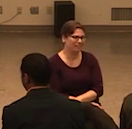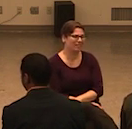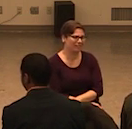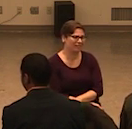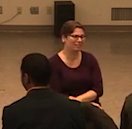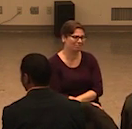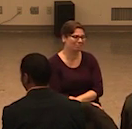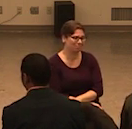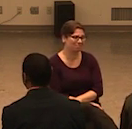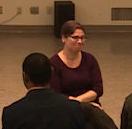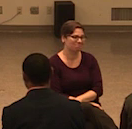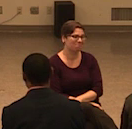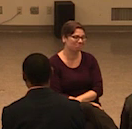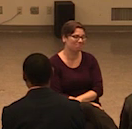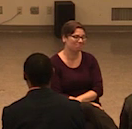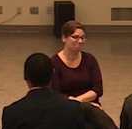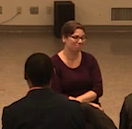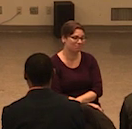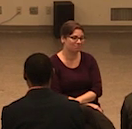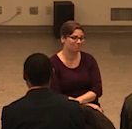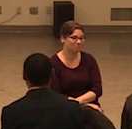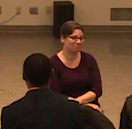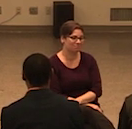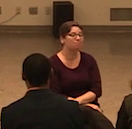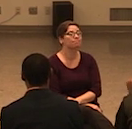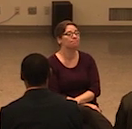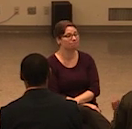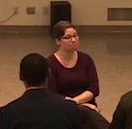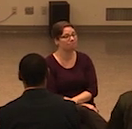I'd like to hear from a couple groups.